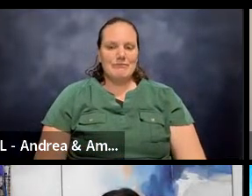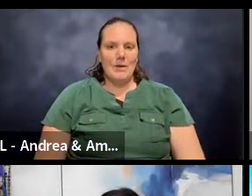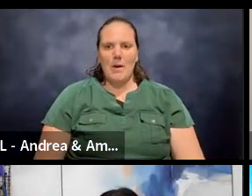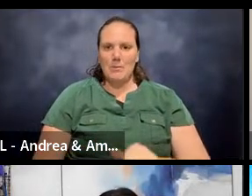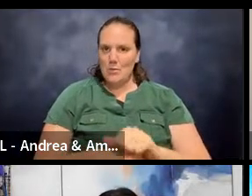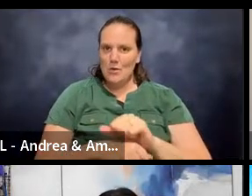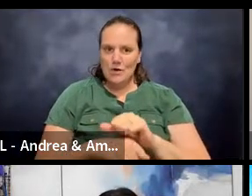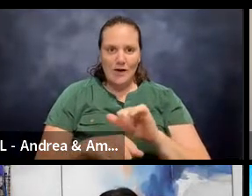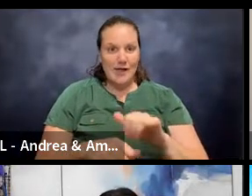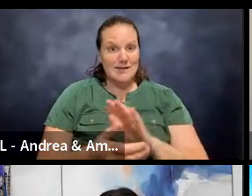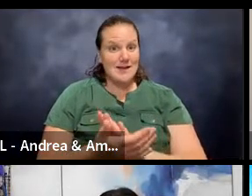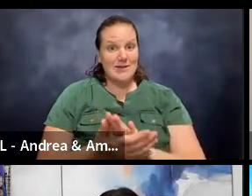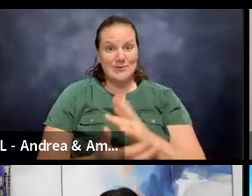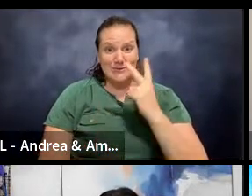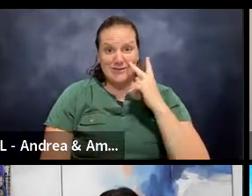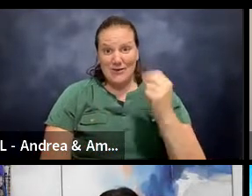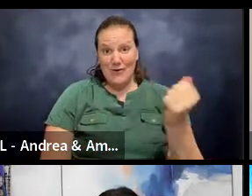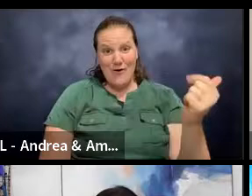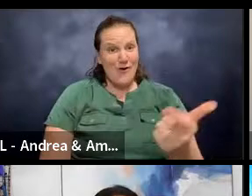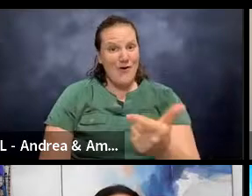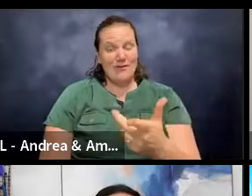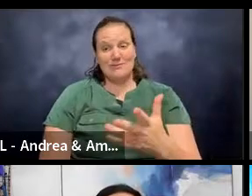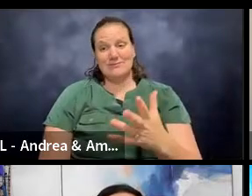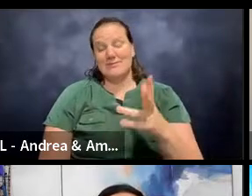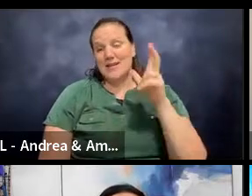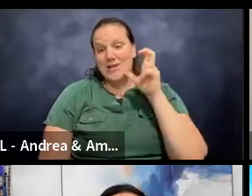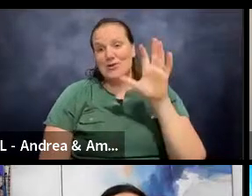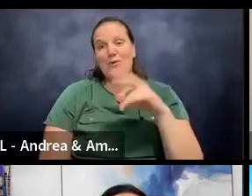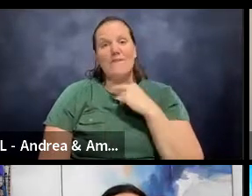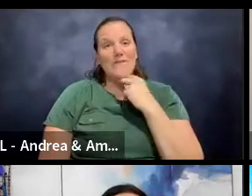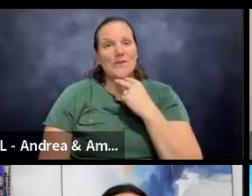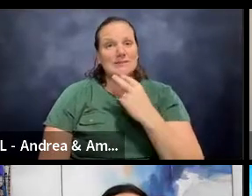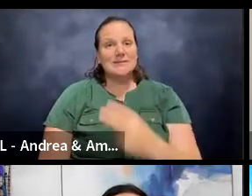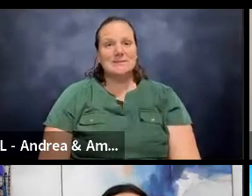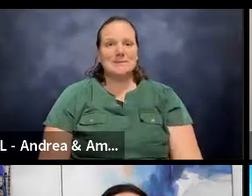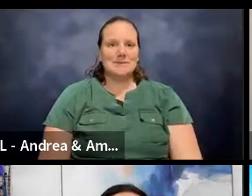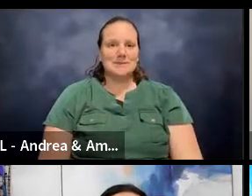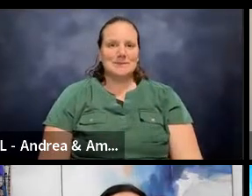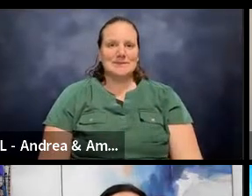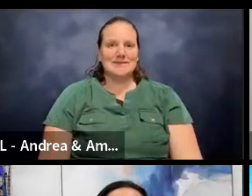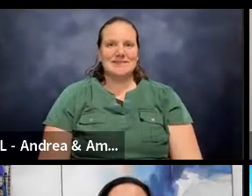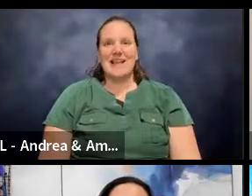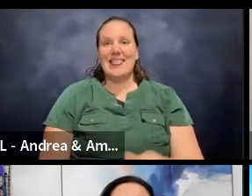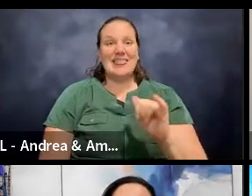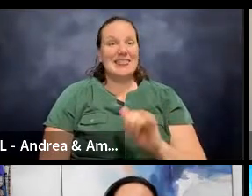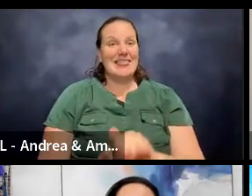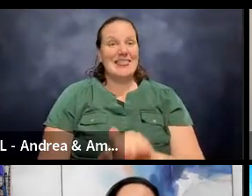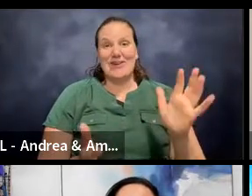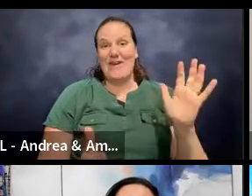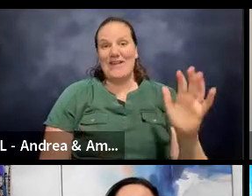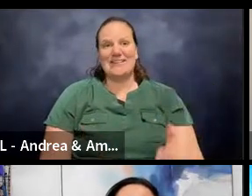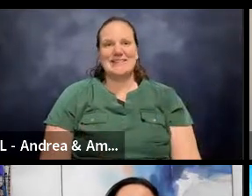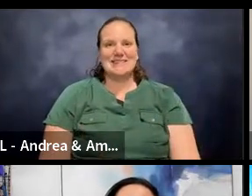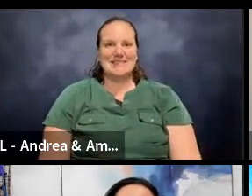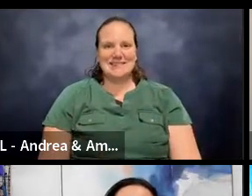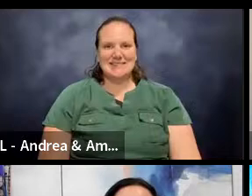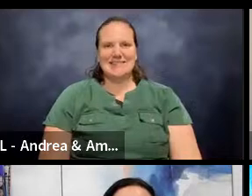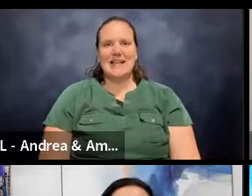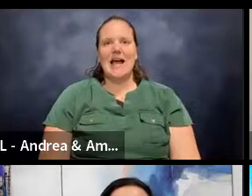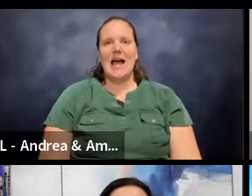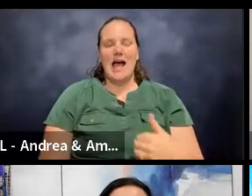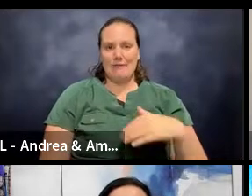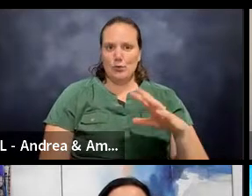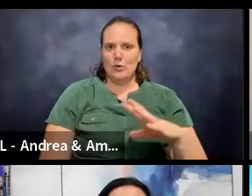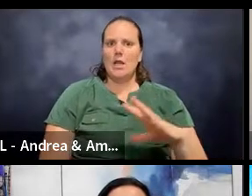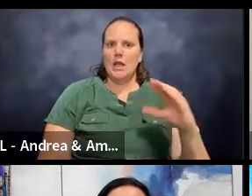good to see all of you and hear all your voices. And that's all I have to say. Except for I do have to